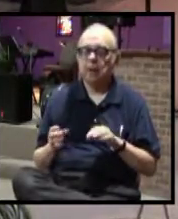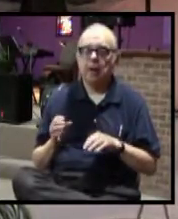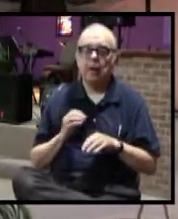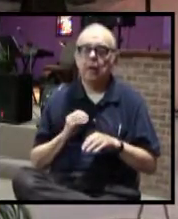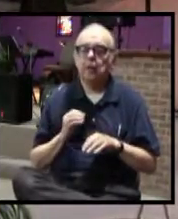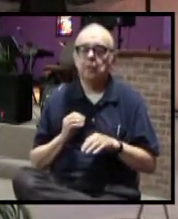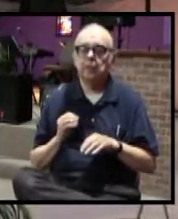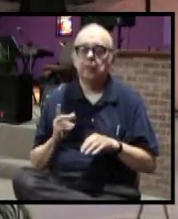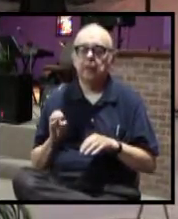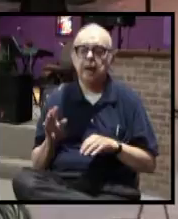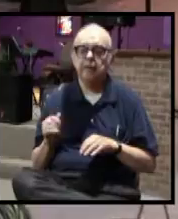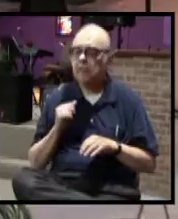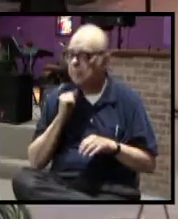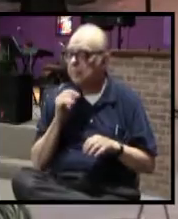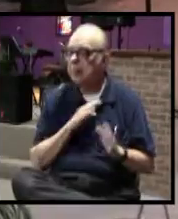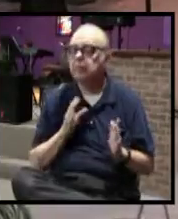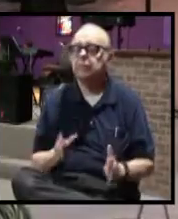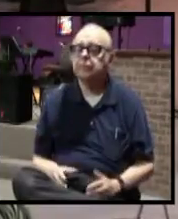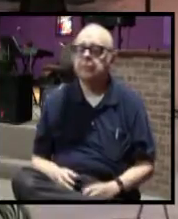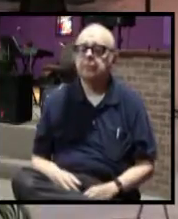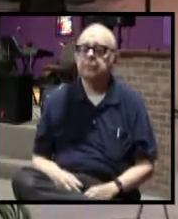The cafe owner was not a Christian.